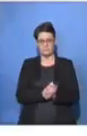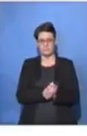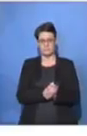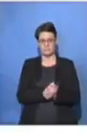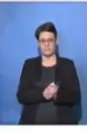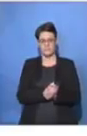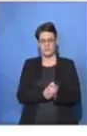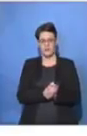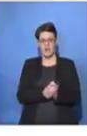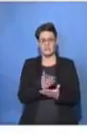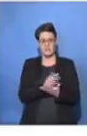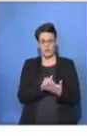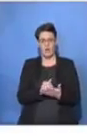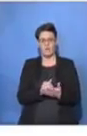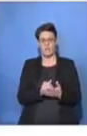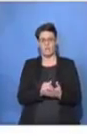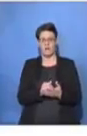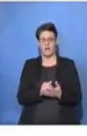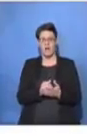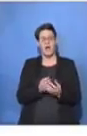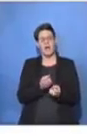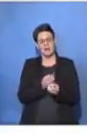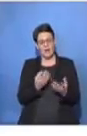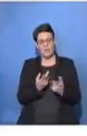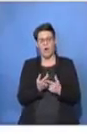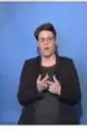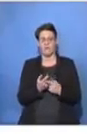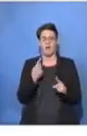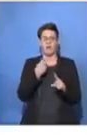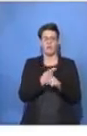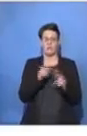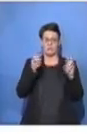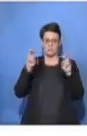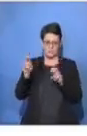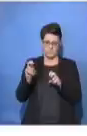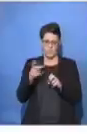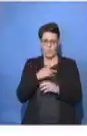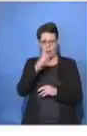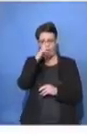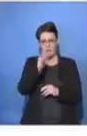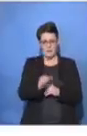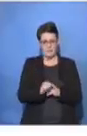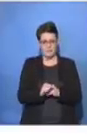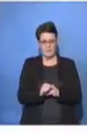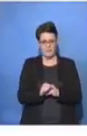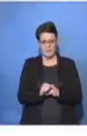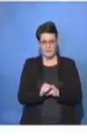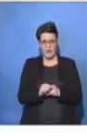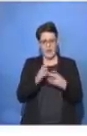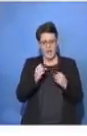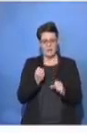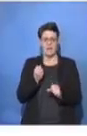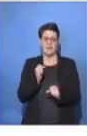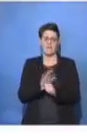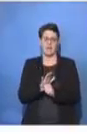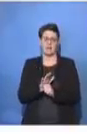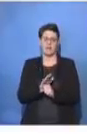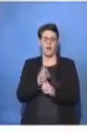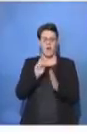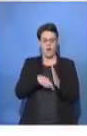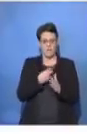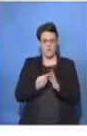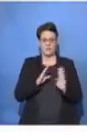And the stakeholders raised a number of cross-cutting issues which they believed had an effect on voter